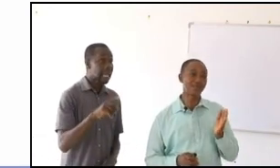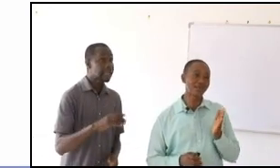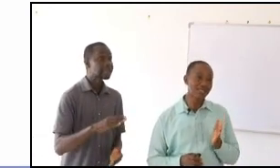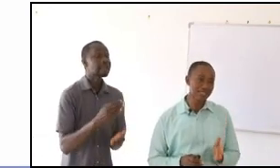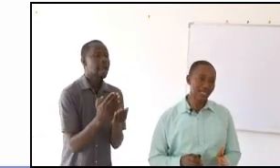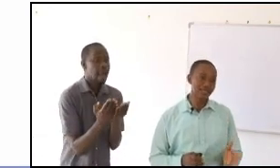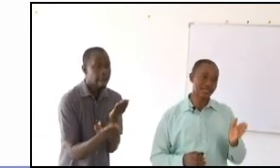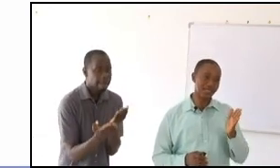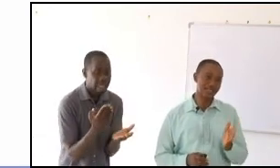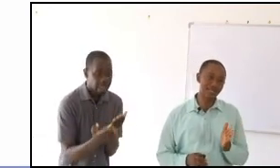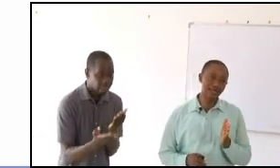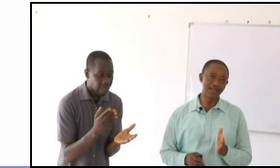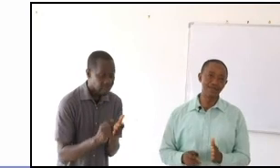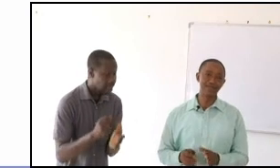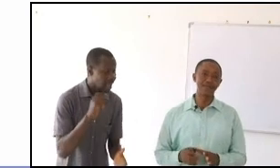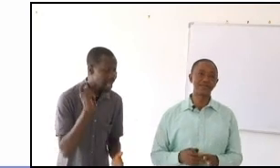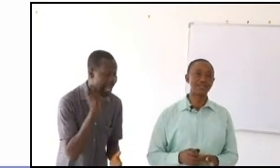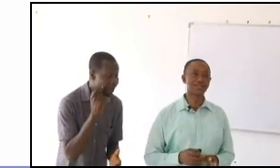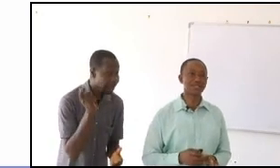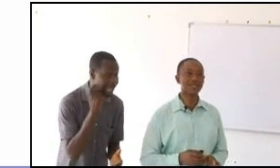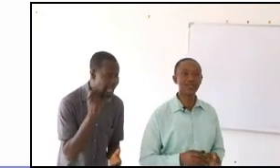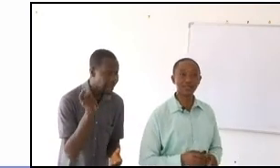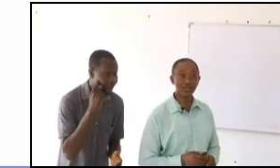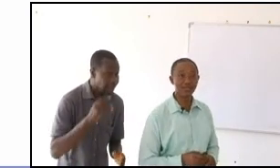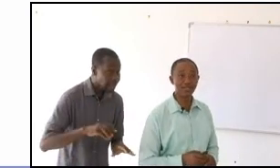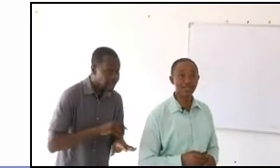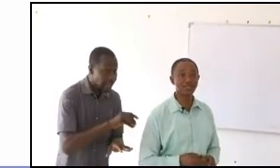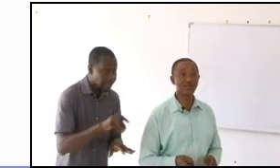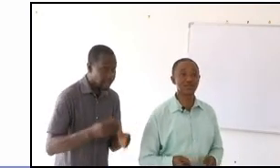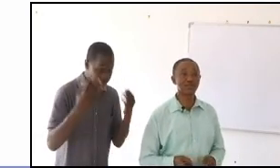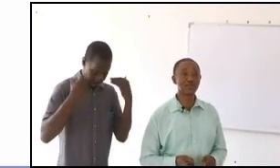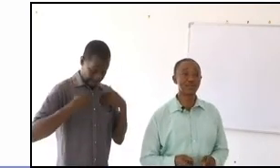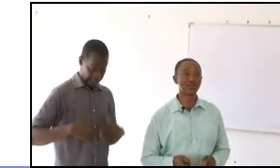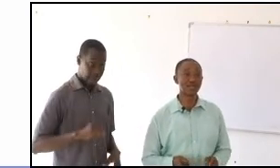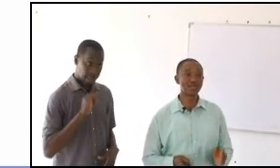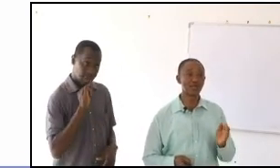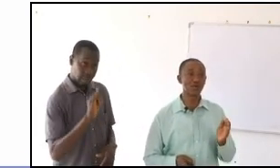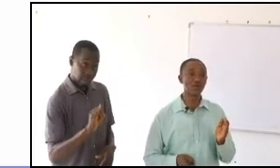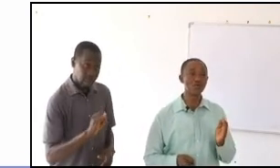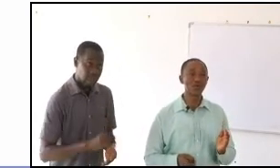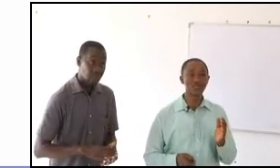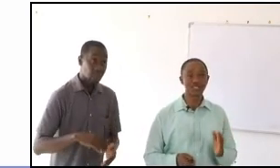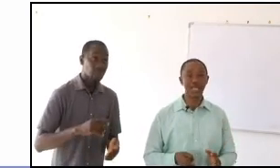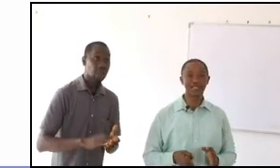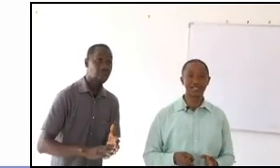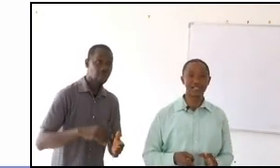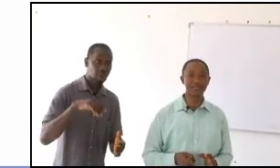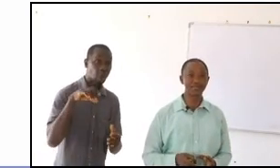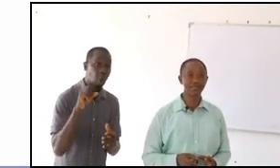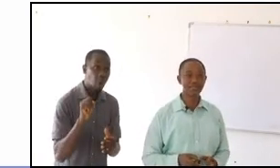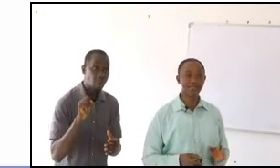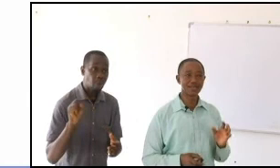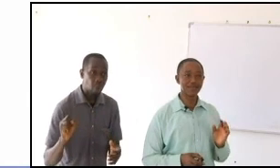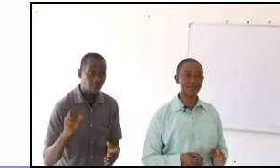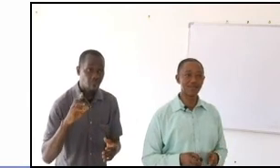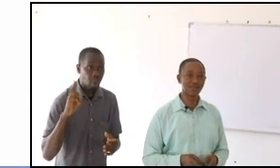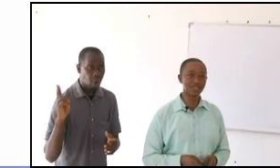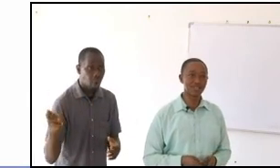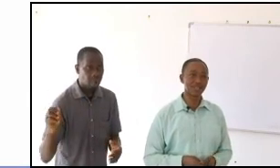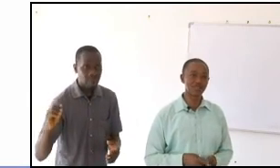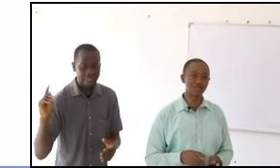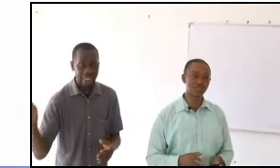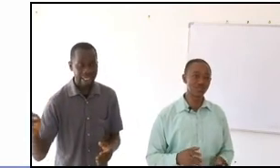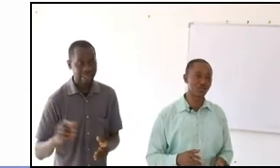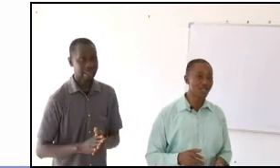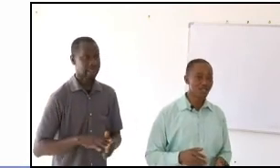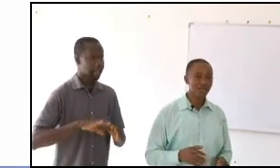of a constant internal environment in the body is what we refer to as homeostasis. It's a very important.